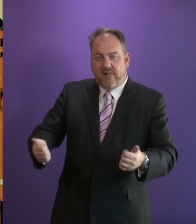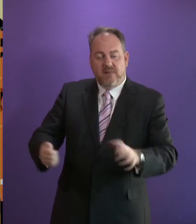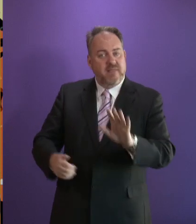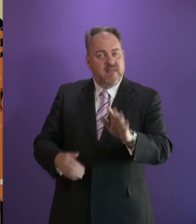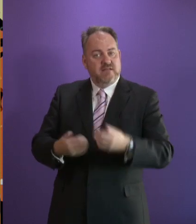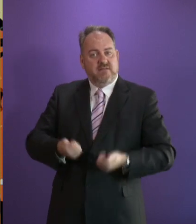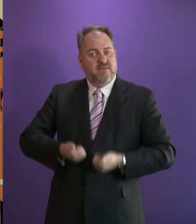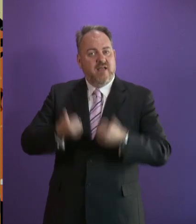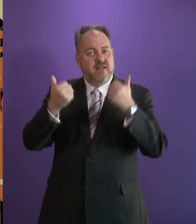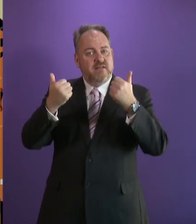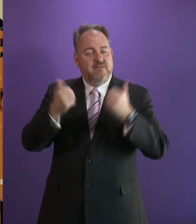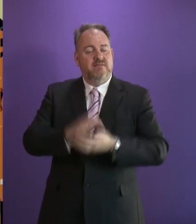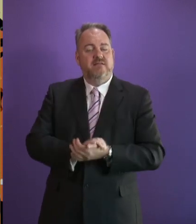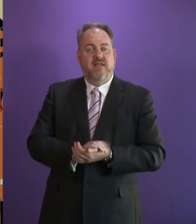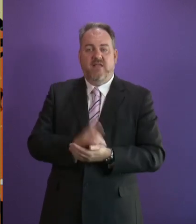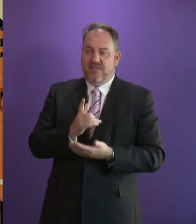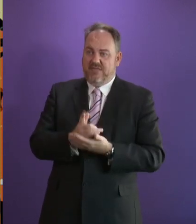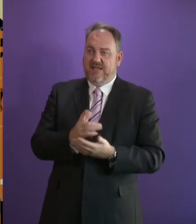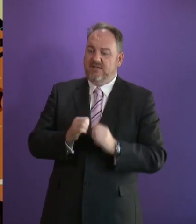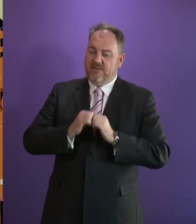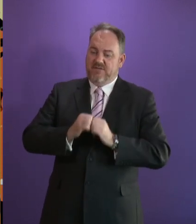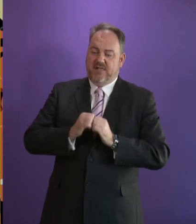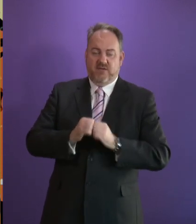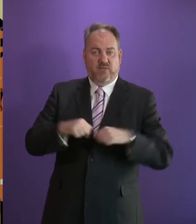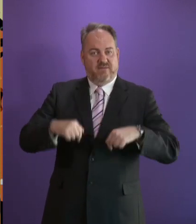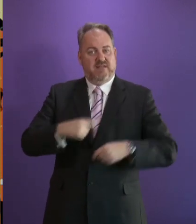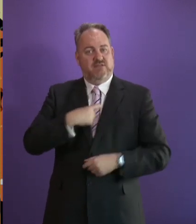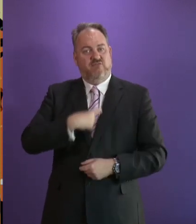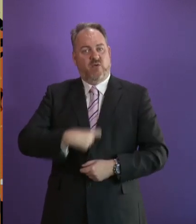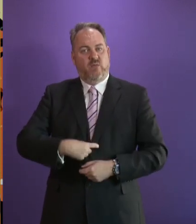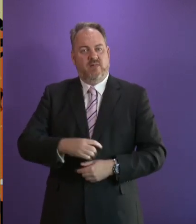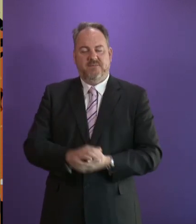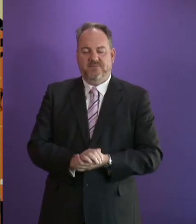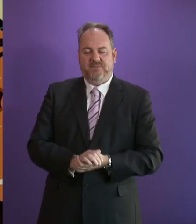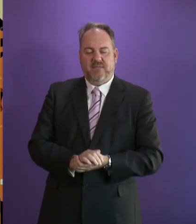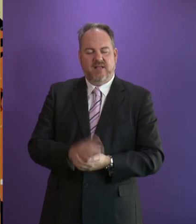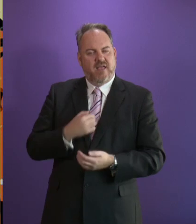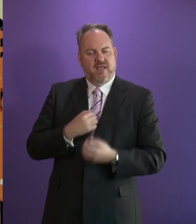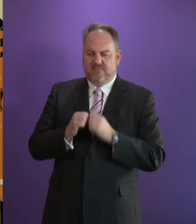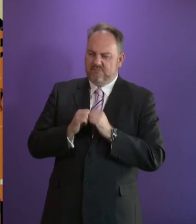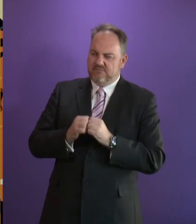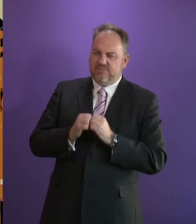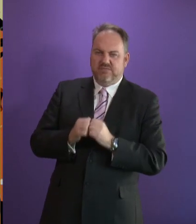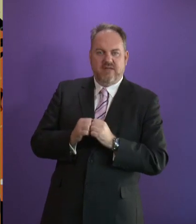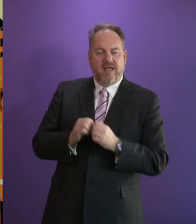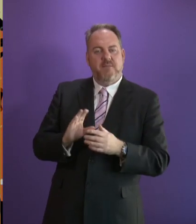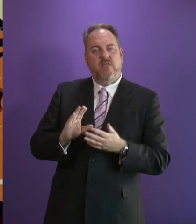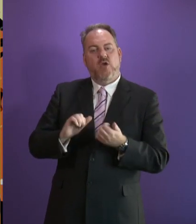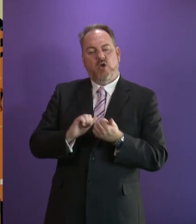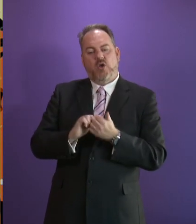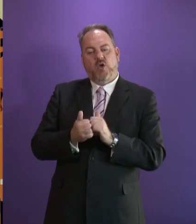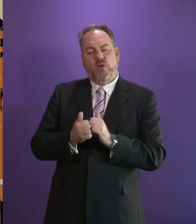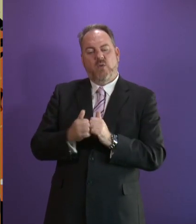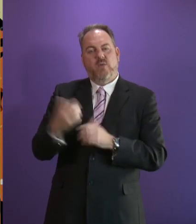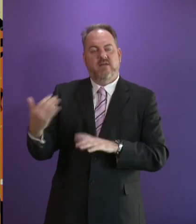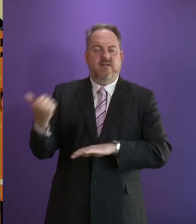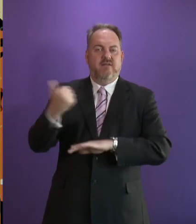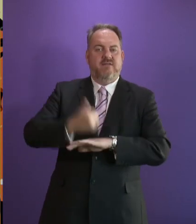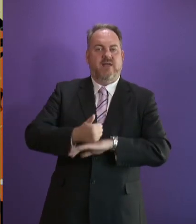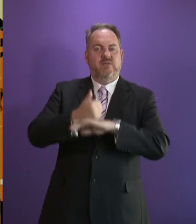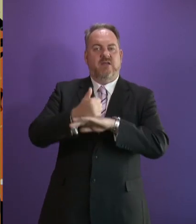privileges of this role. I'm also privileged too to be one of the co-founders of the Women 50/50 campaign. I